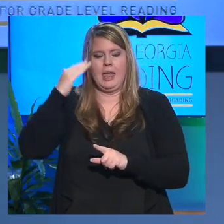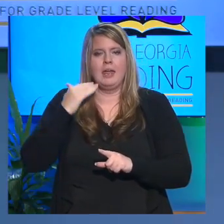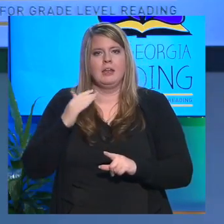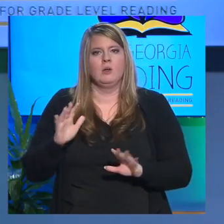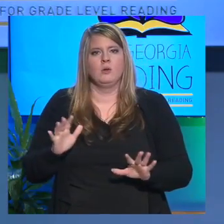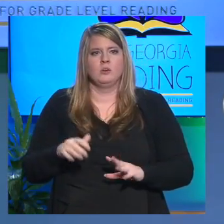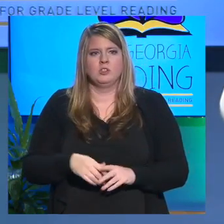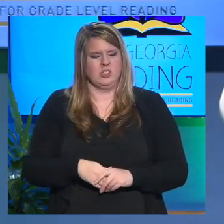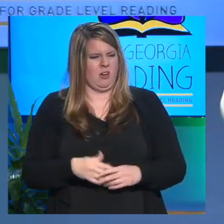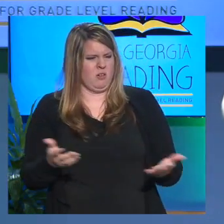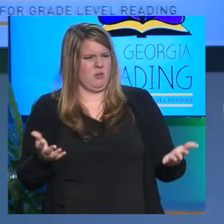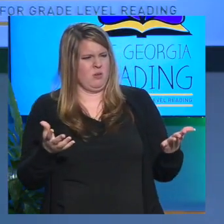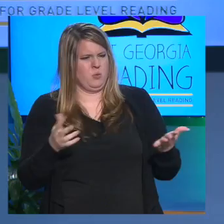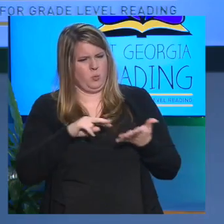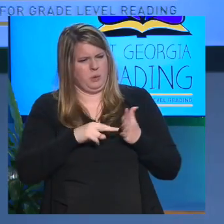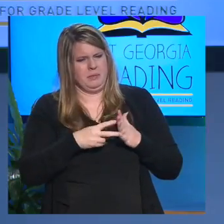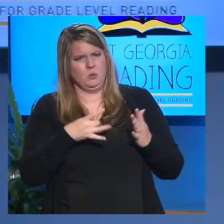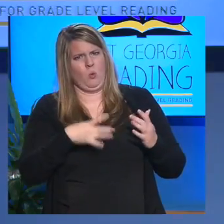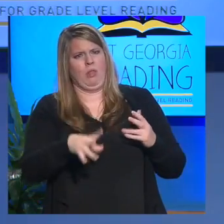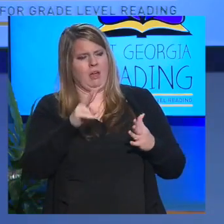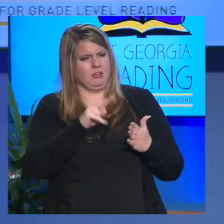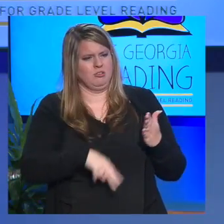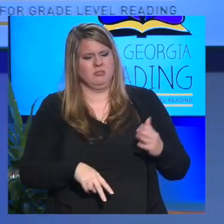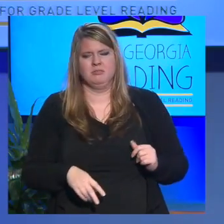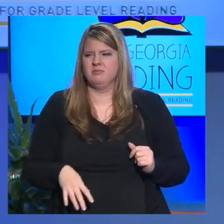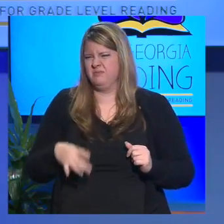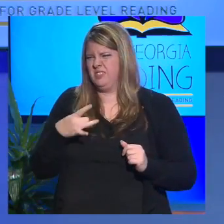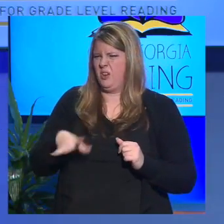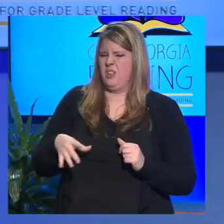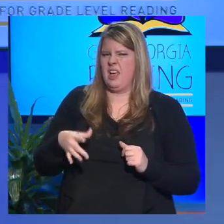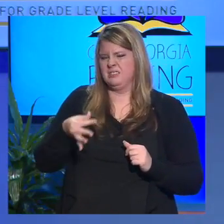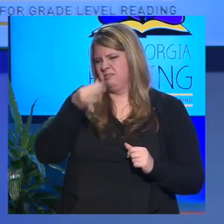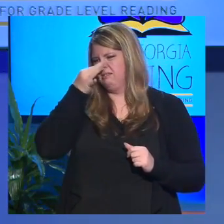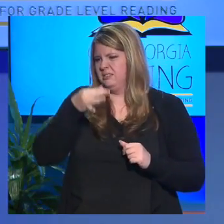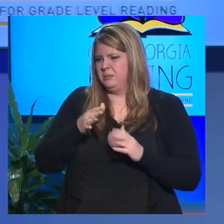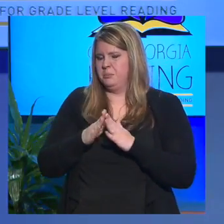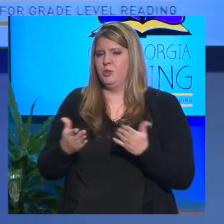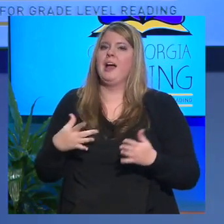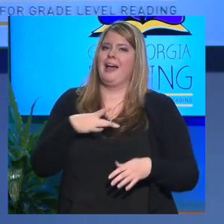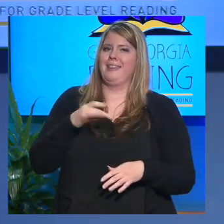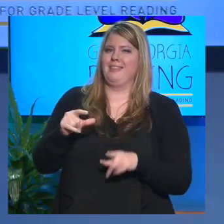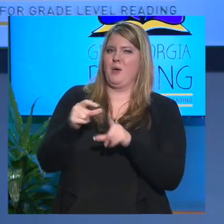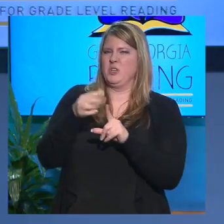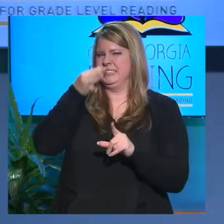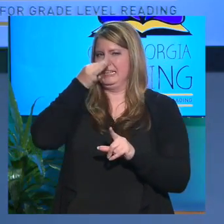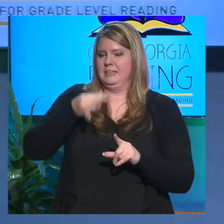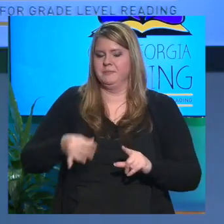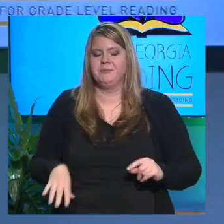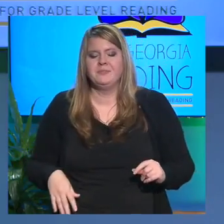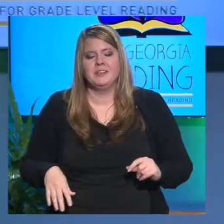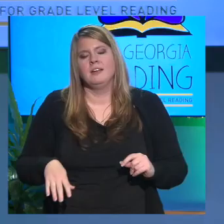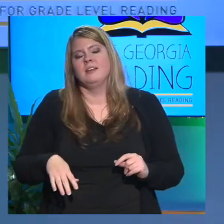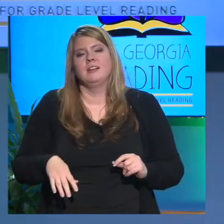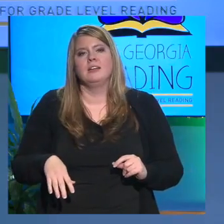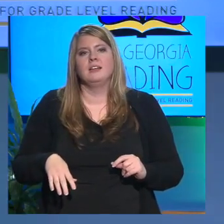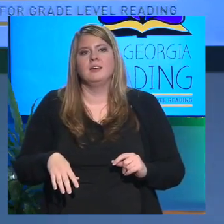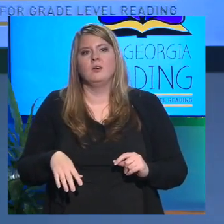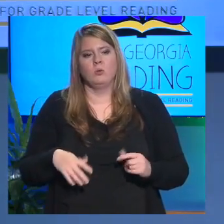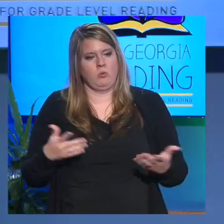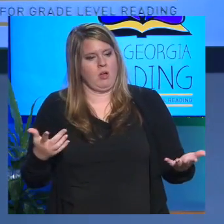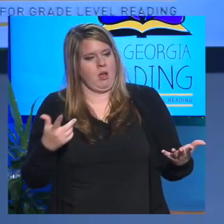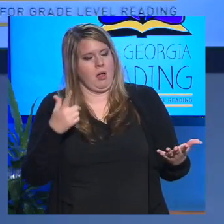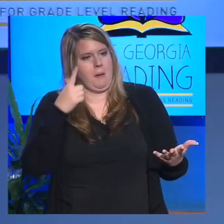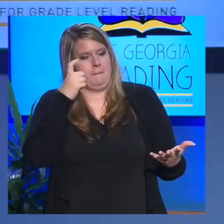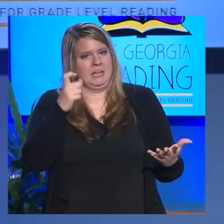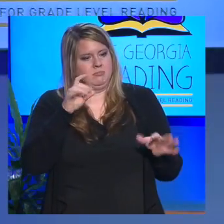what is that? What do you mean you don't like to read? I don't like no stinking books. Stinking was a big word for me back then. Well, that's because it hasn't